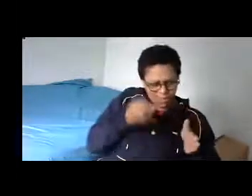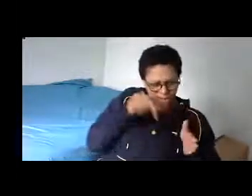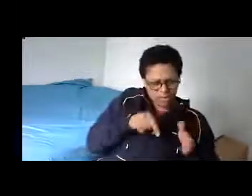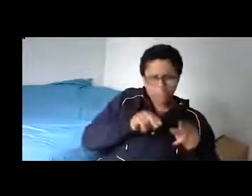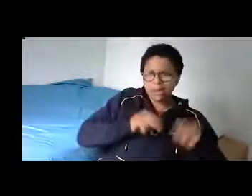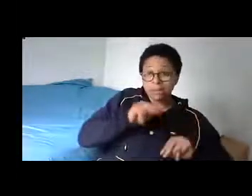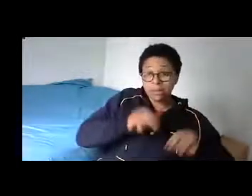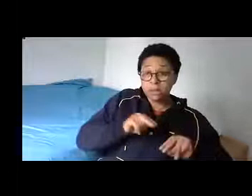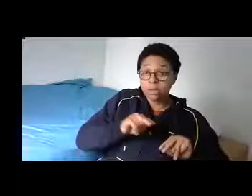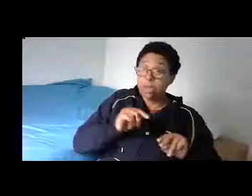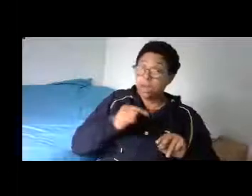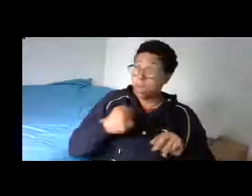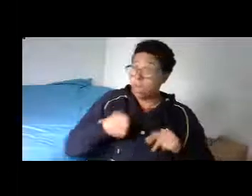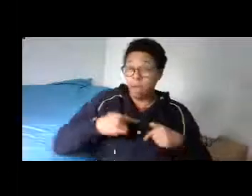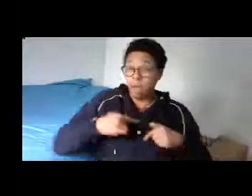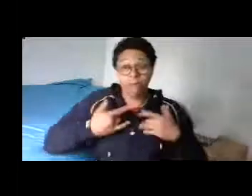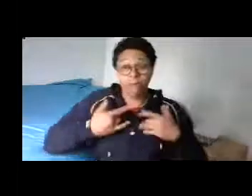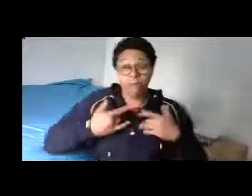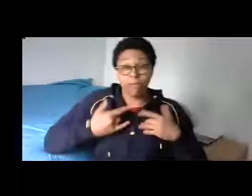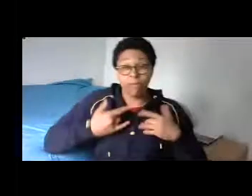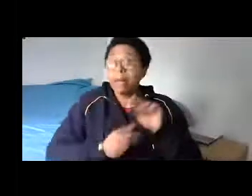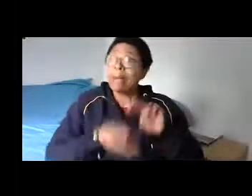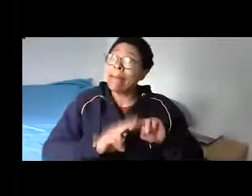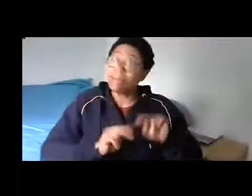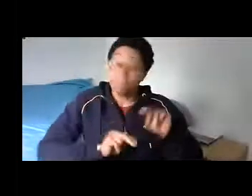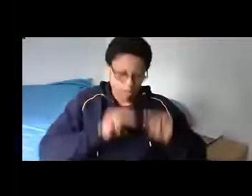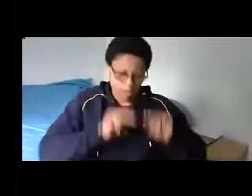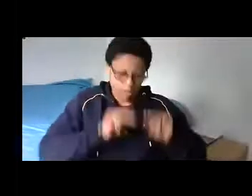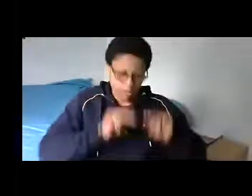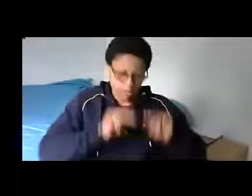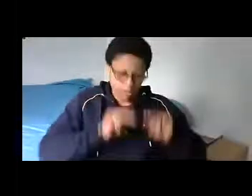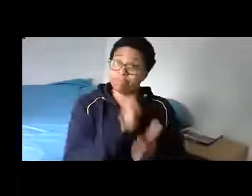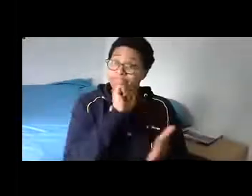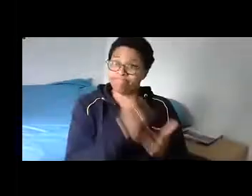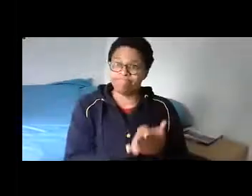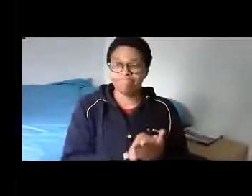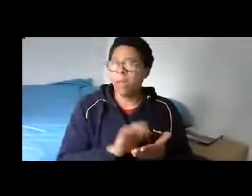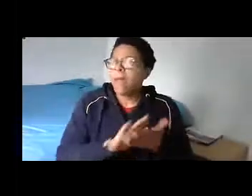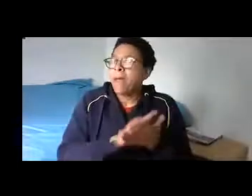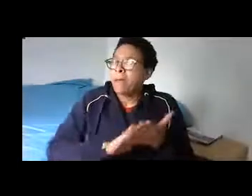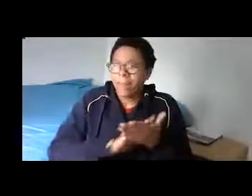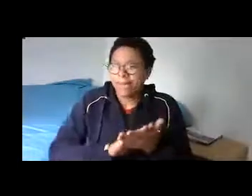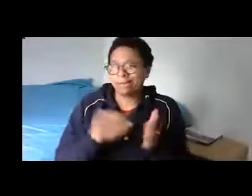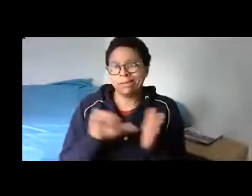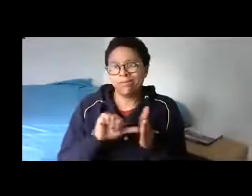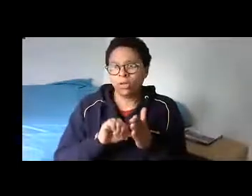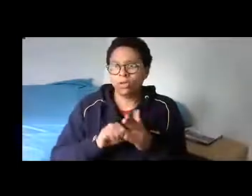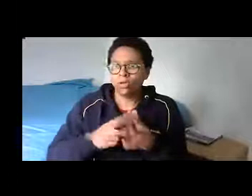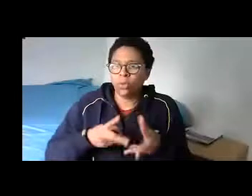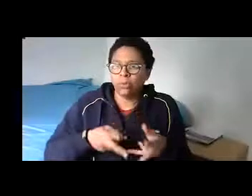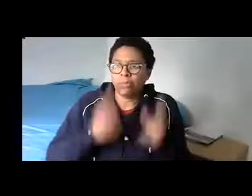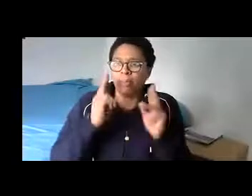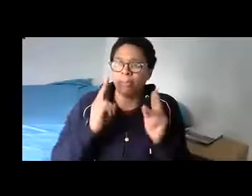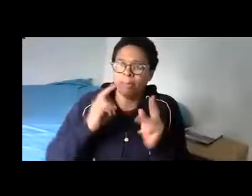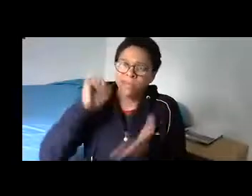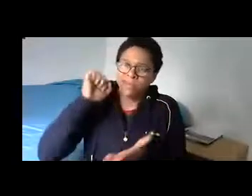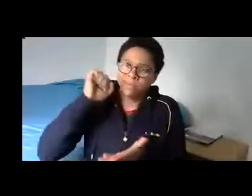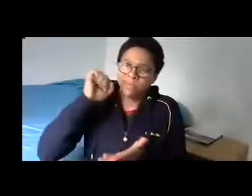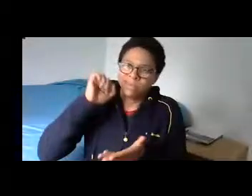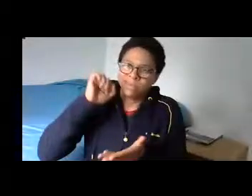assessment right, it will be much harder for them to cut support or to argue that